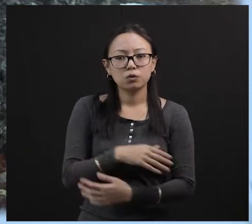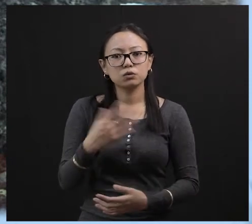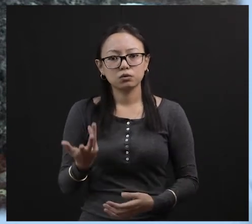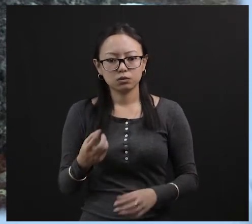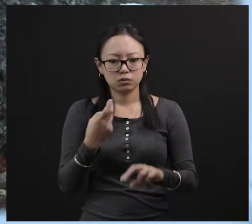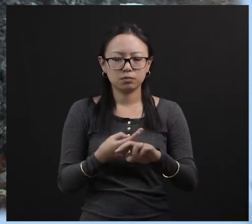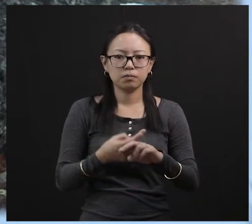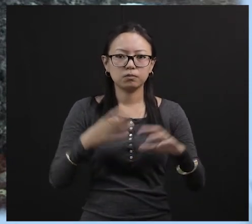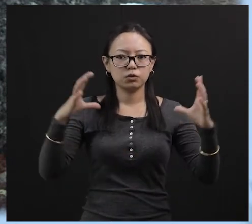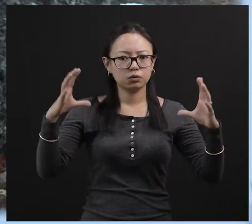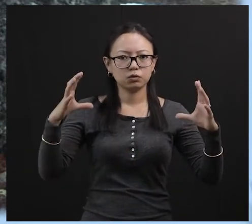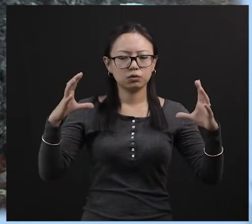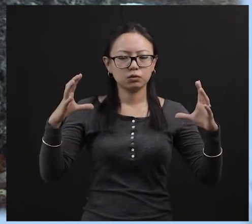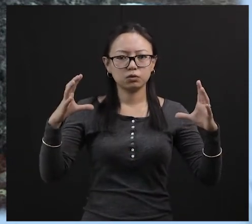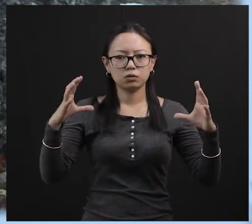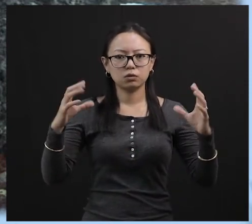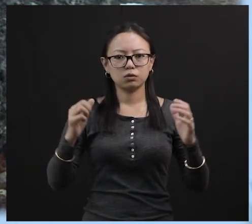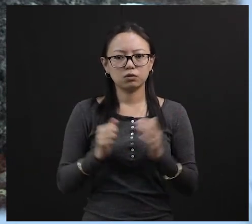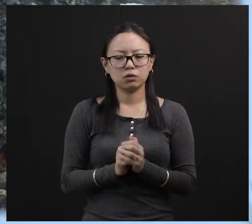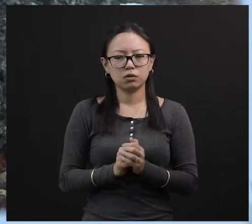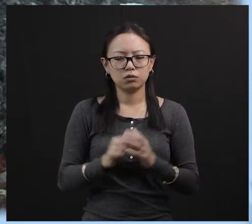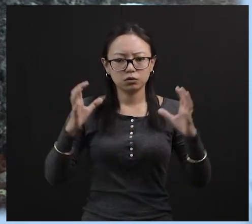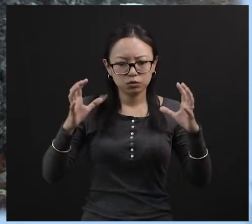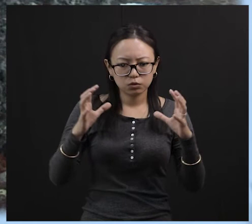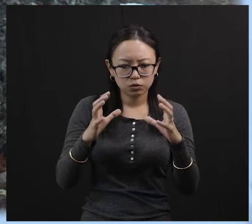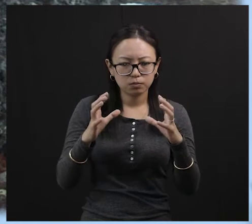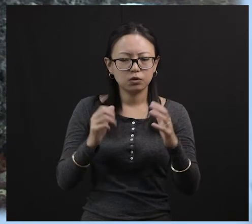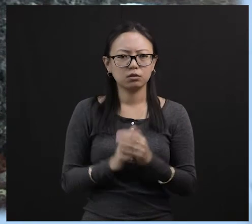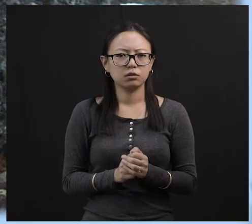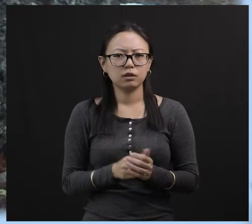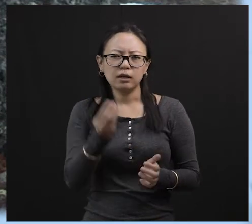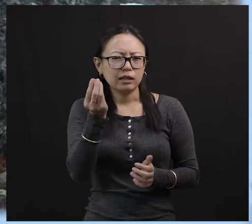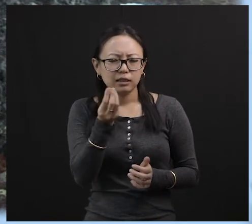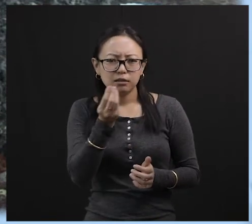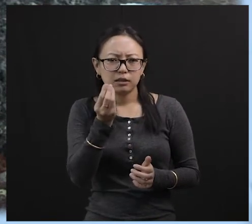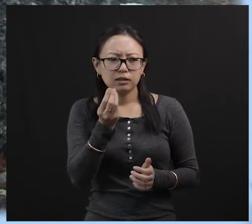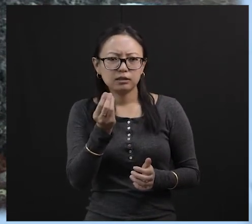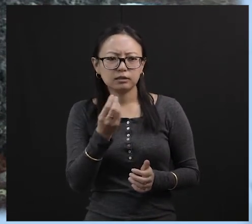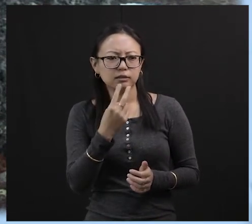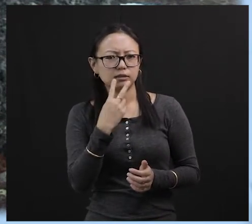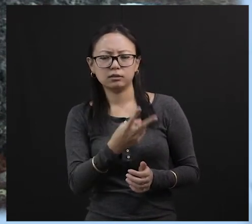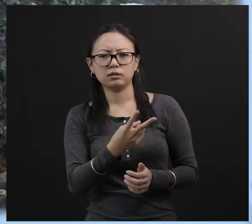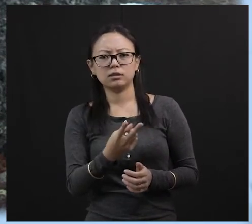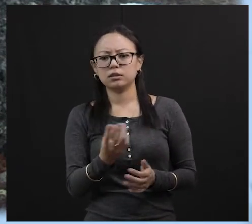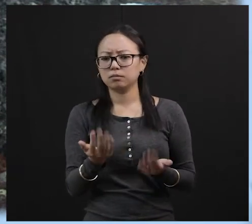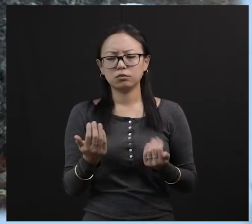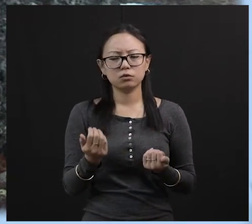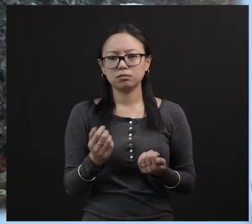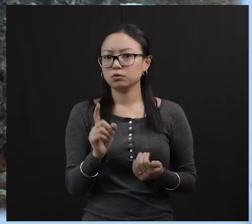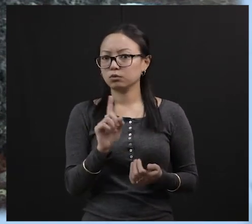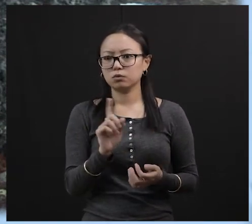contraction just like a balloon. No, no, it's not like the balloons, okay? But though we may not notice it, during the day,